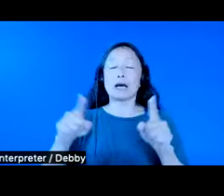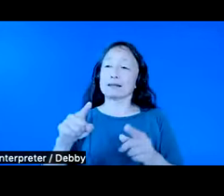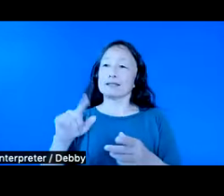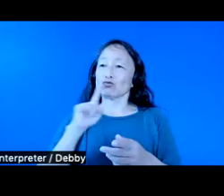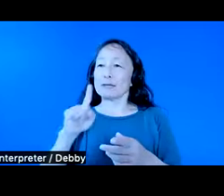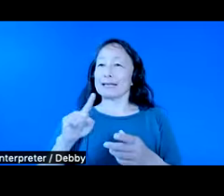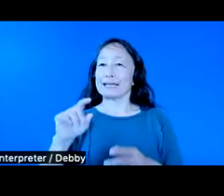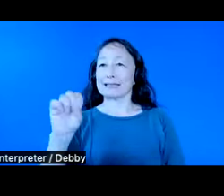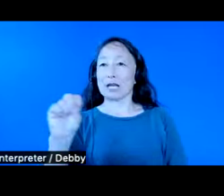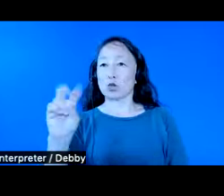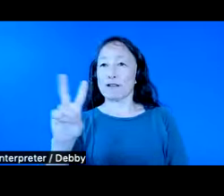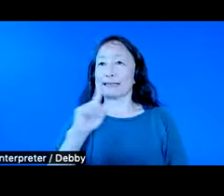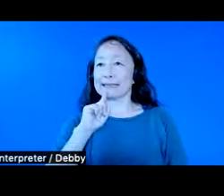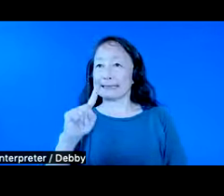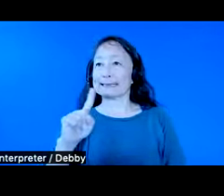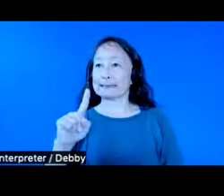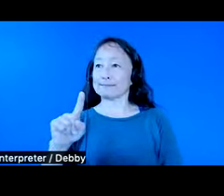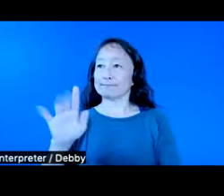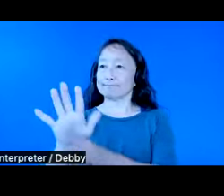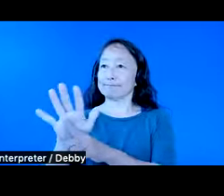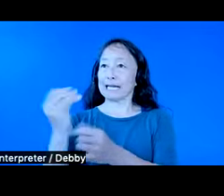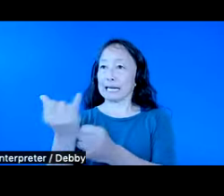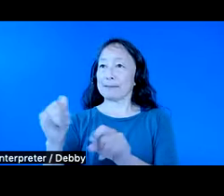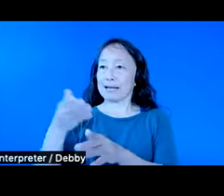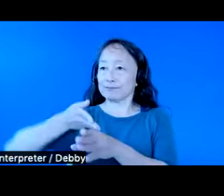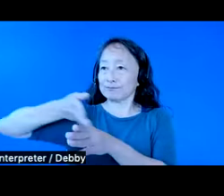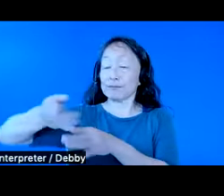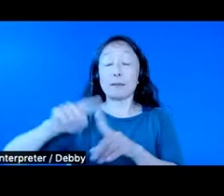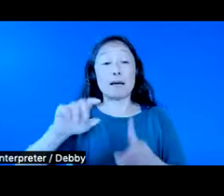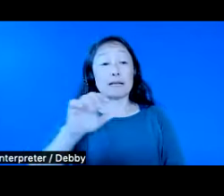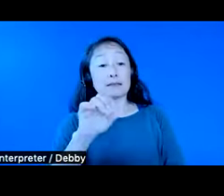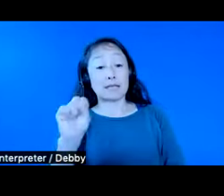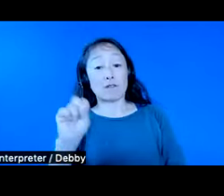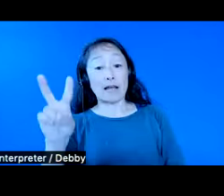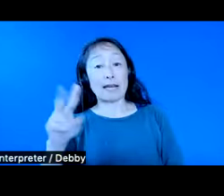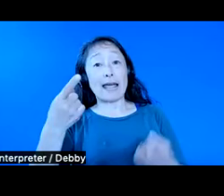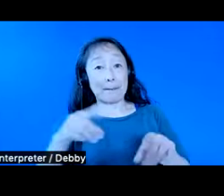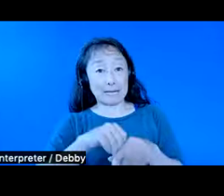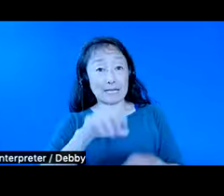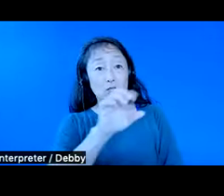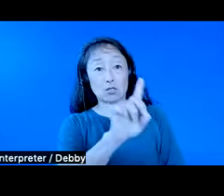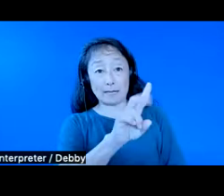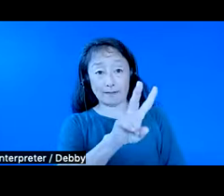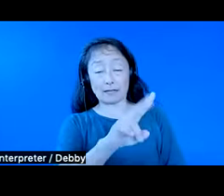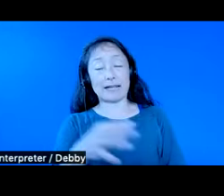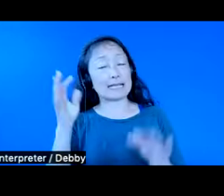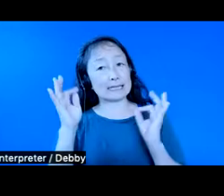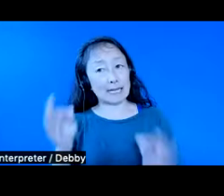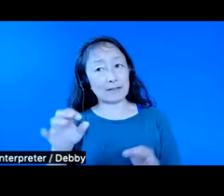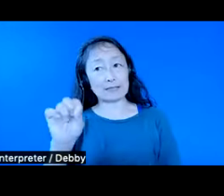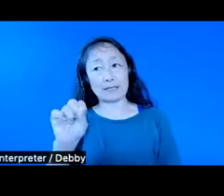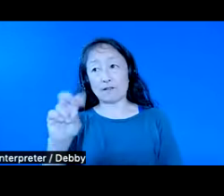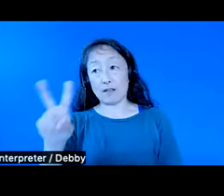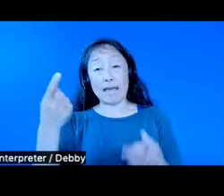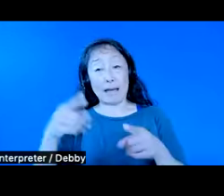basket. But sexual violence does happen in domestic violence. Sexual violence certainly happens in sex trafficking.